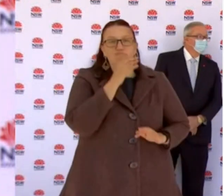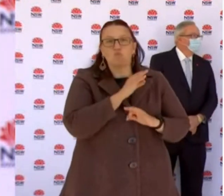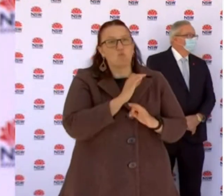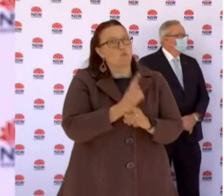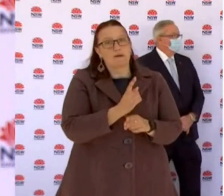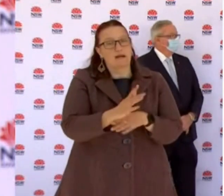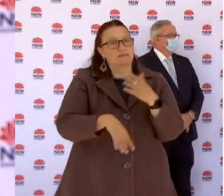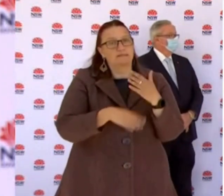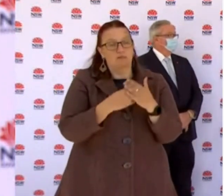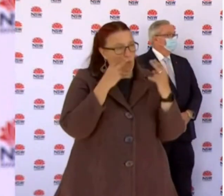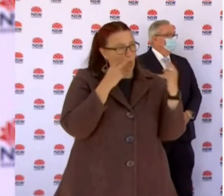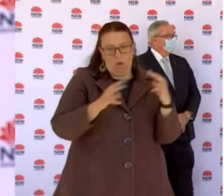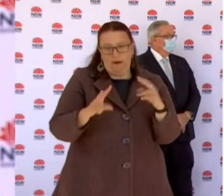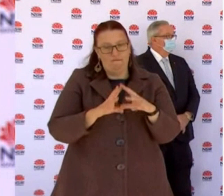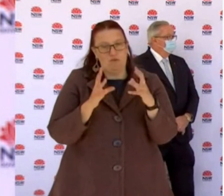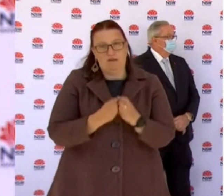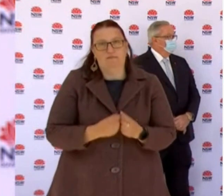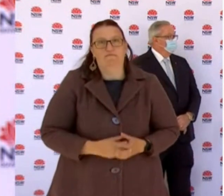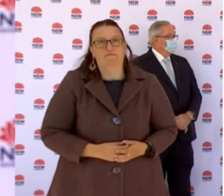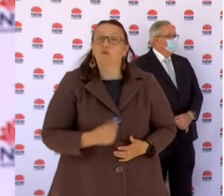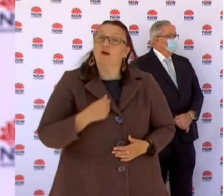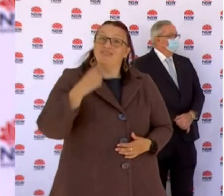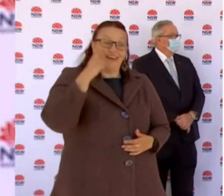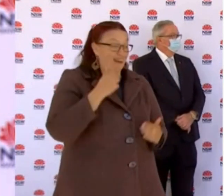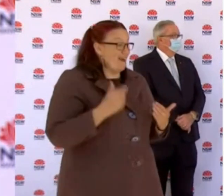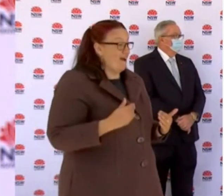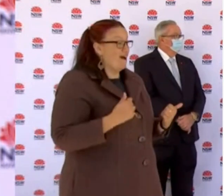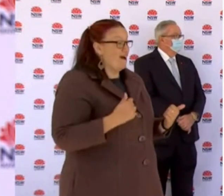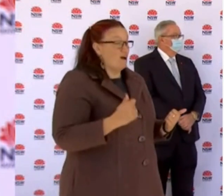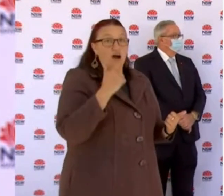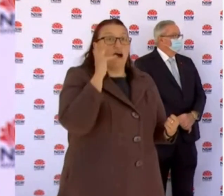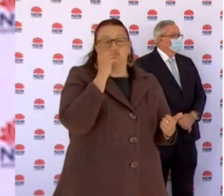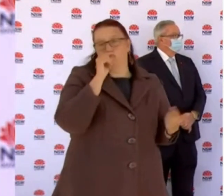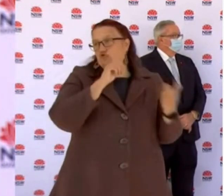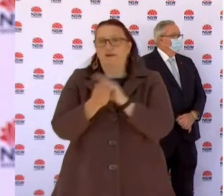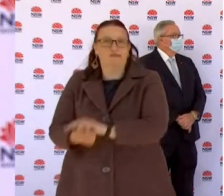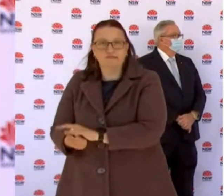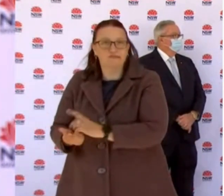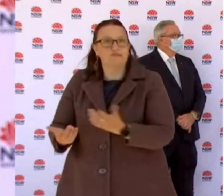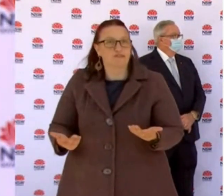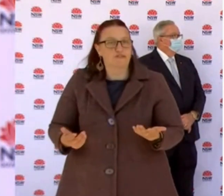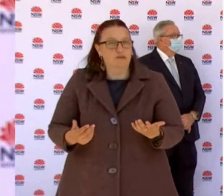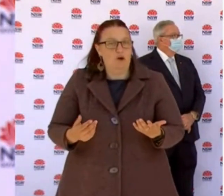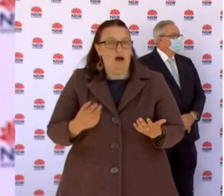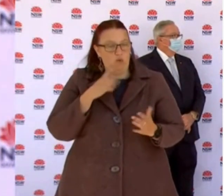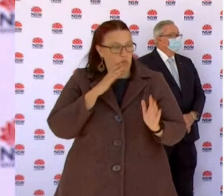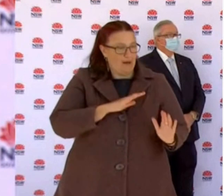data and a new set of challenges, and what we think in the morning can change in the afternoon. I'm really pleased to see